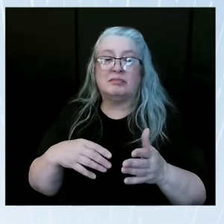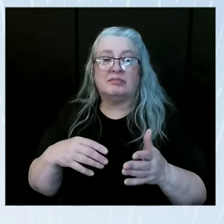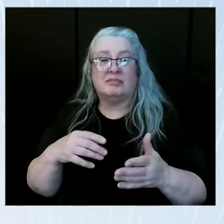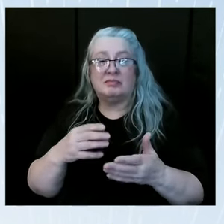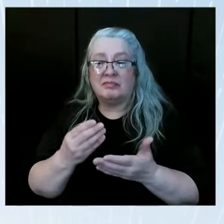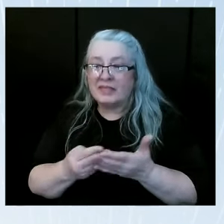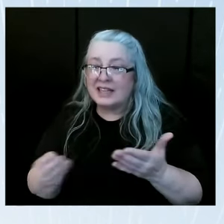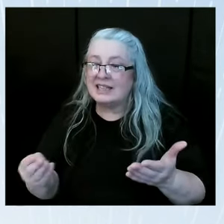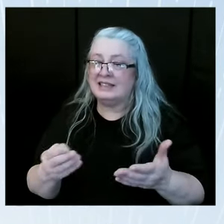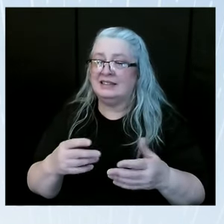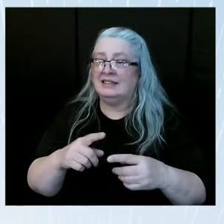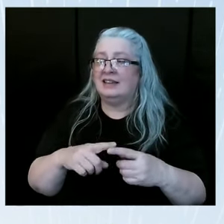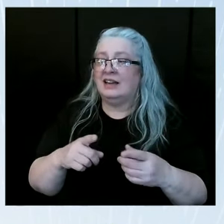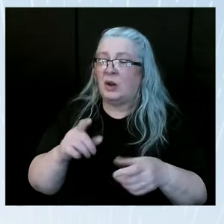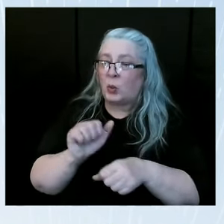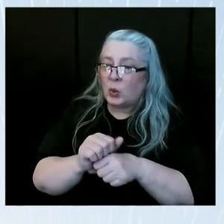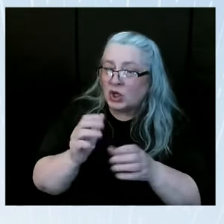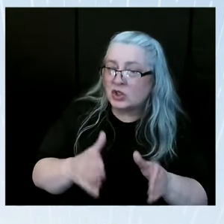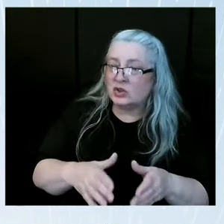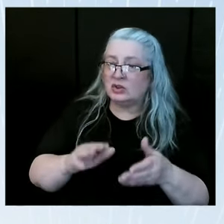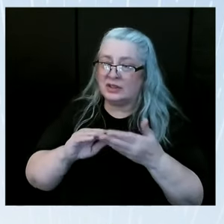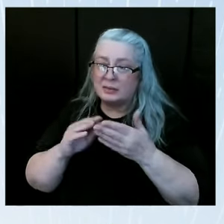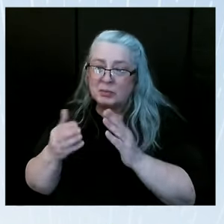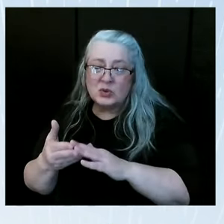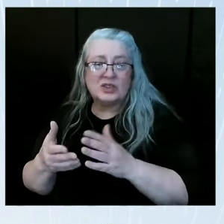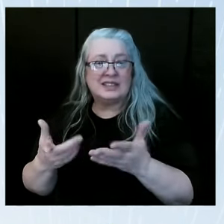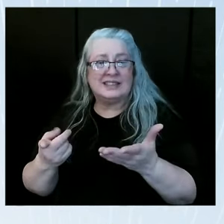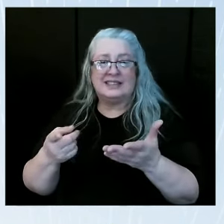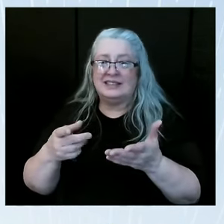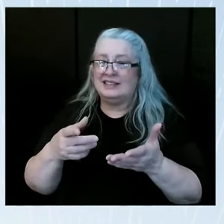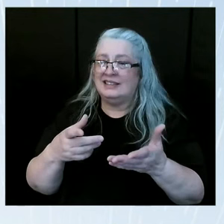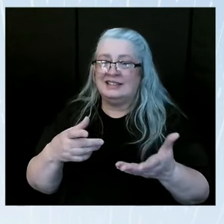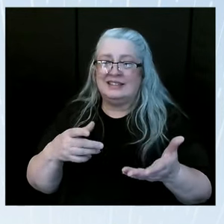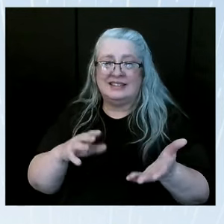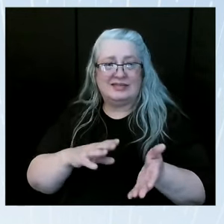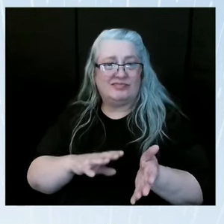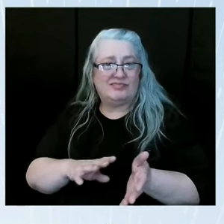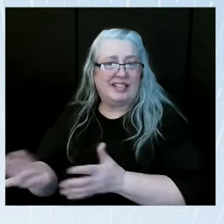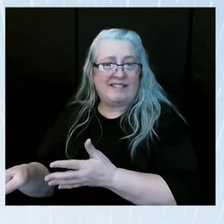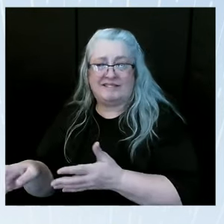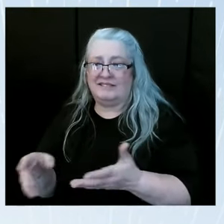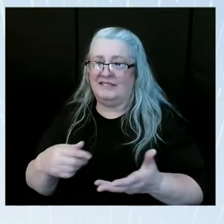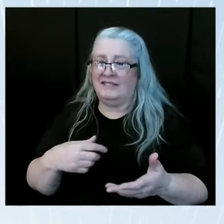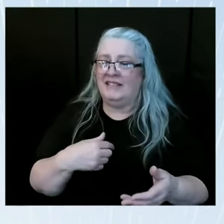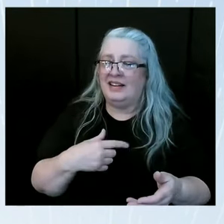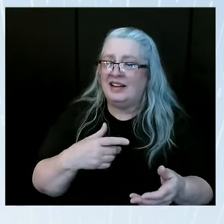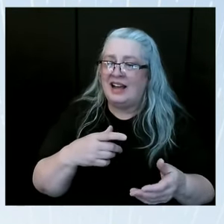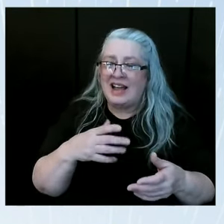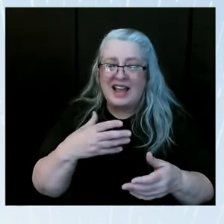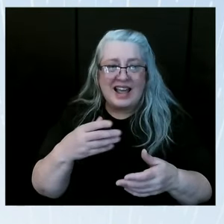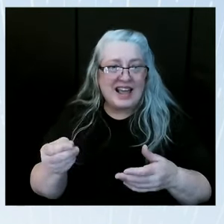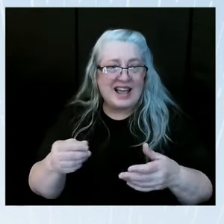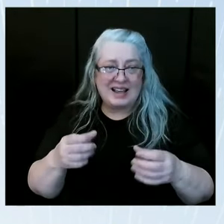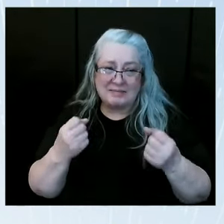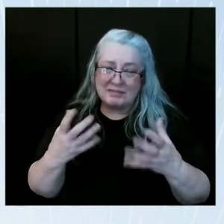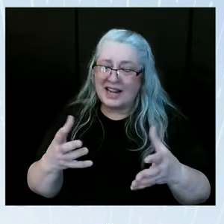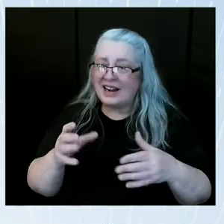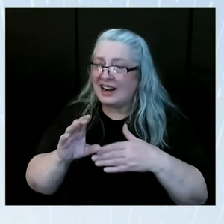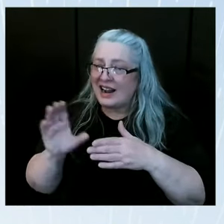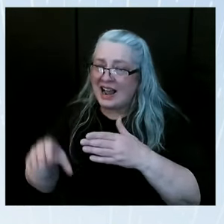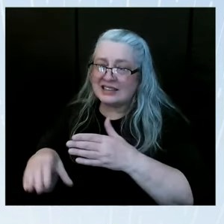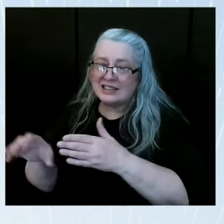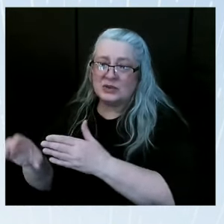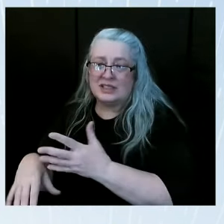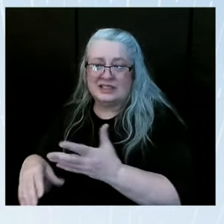with the most extreme consequence resulting in human trafficking and forced labor. Whether it's the cotton in the clothes we